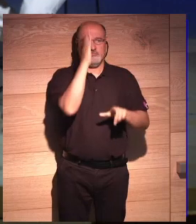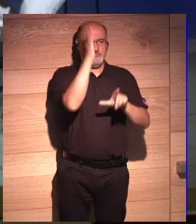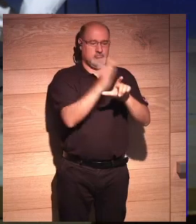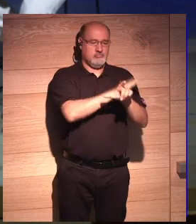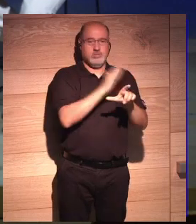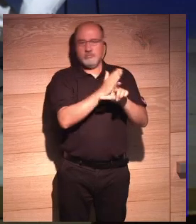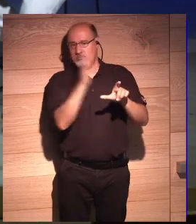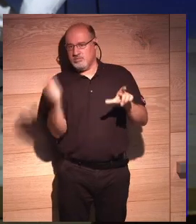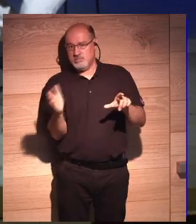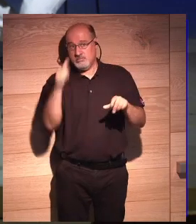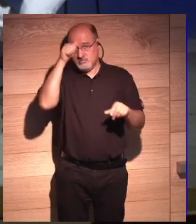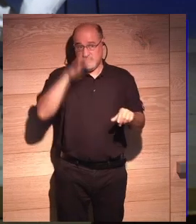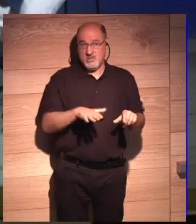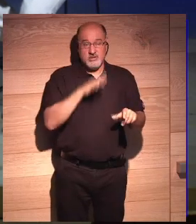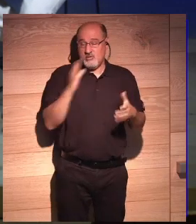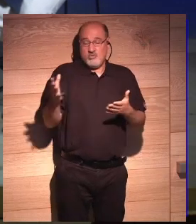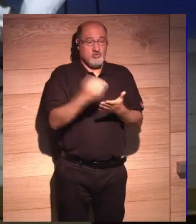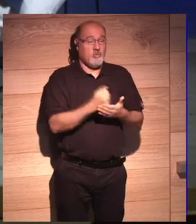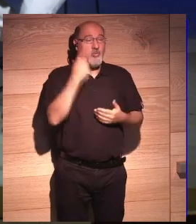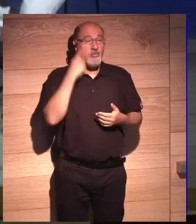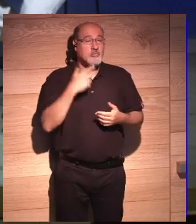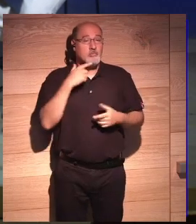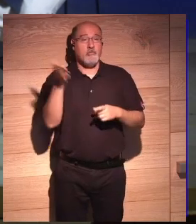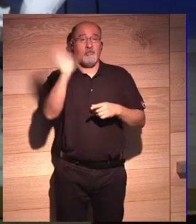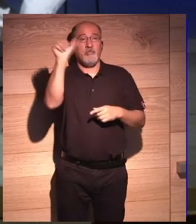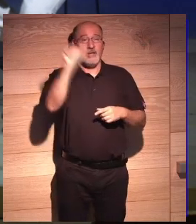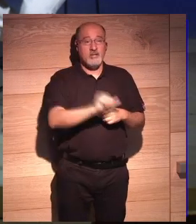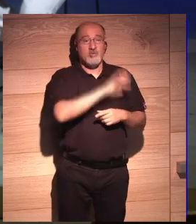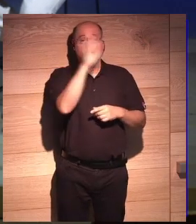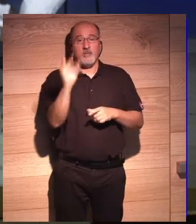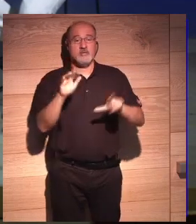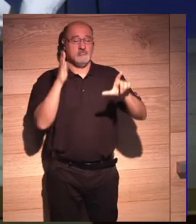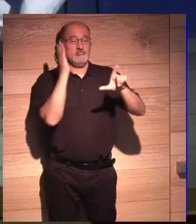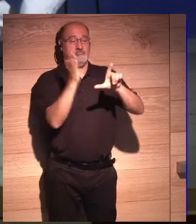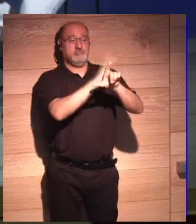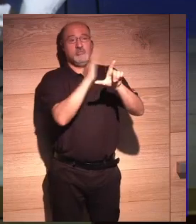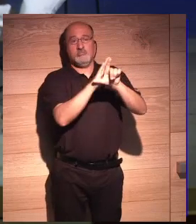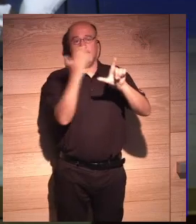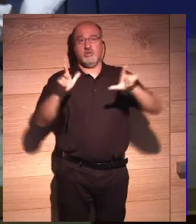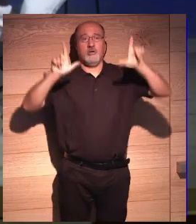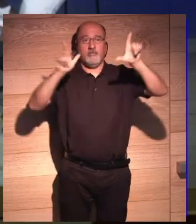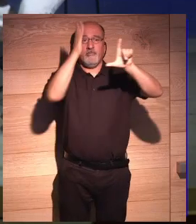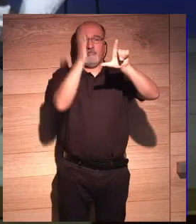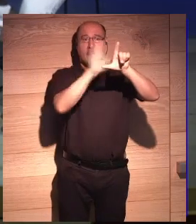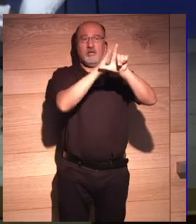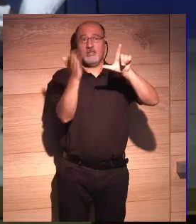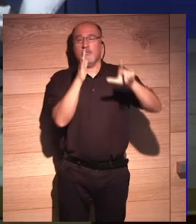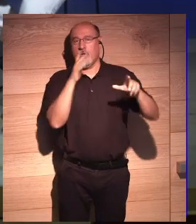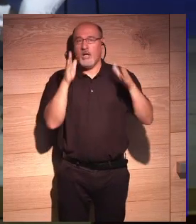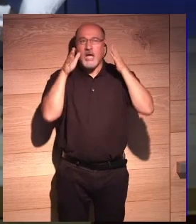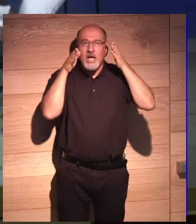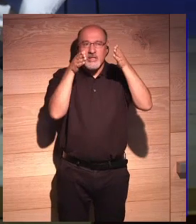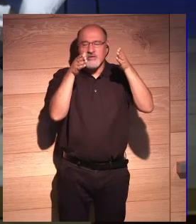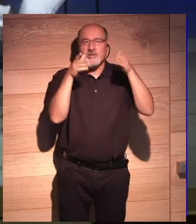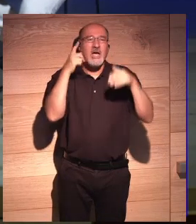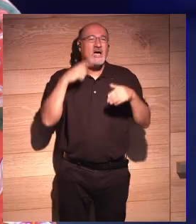age, and you cannot imagine them seeing just one screen at the same time. They are looking at several screens at the same time. They